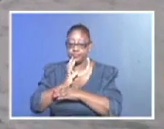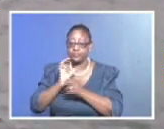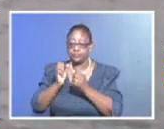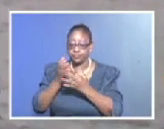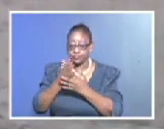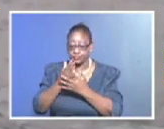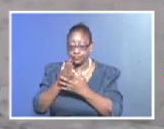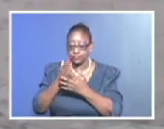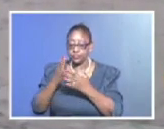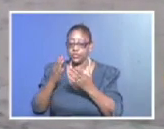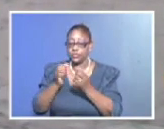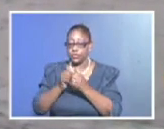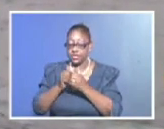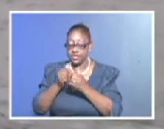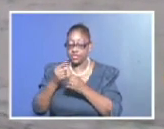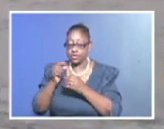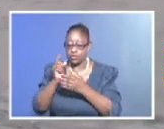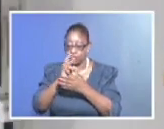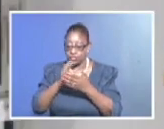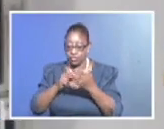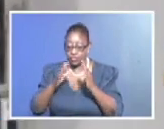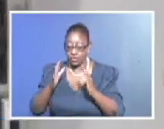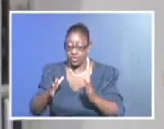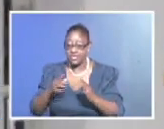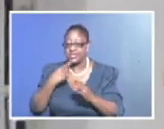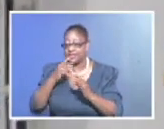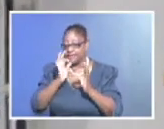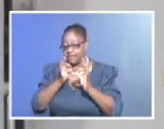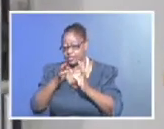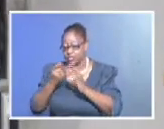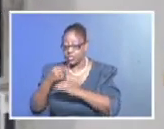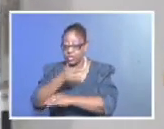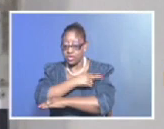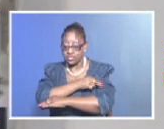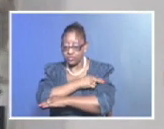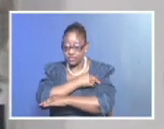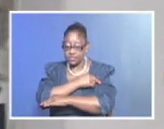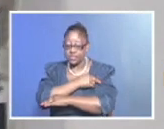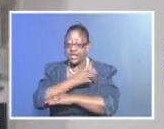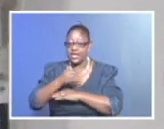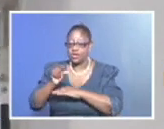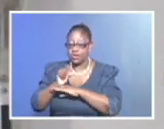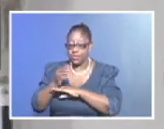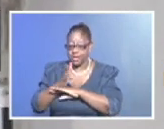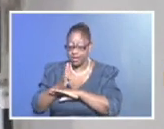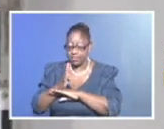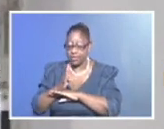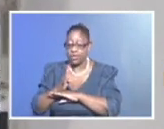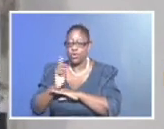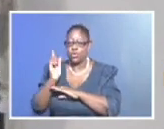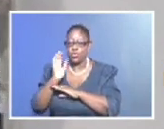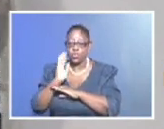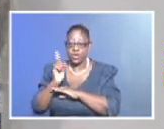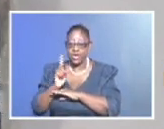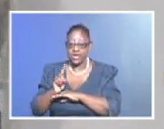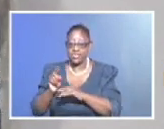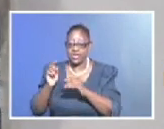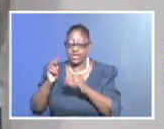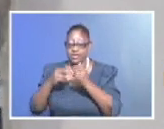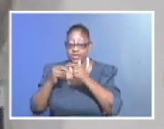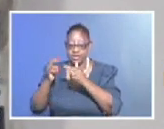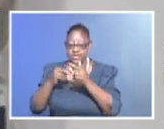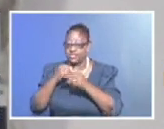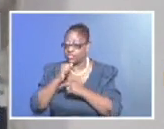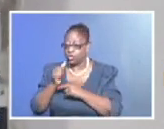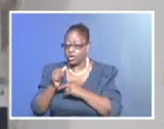that renovations are currently underway at the Princess Margaret Hospital's Rand Morgue. While these renovations won't expand